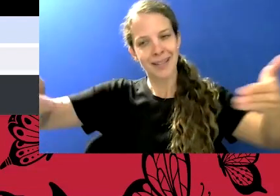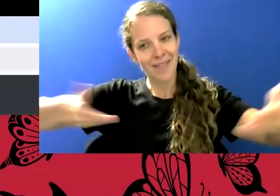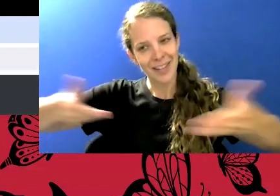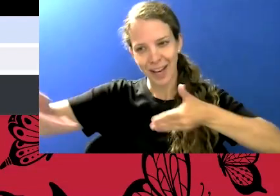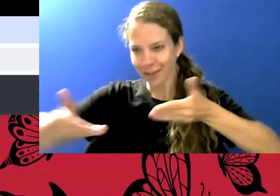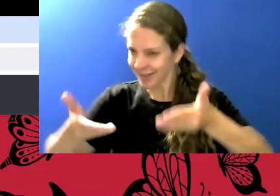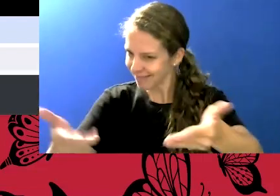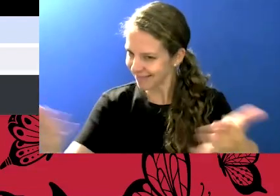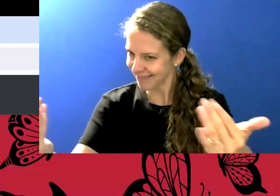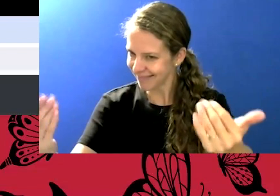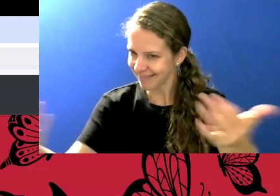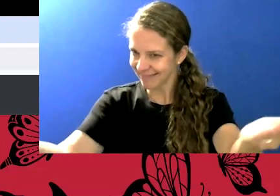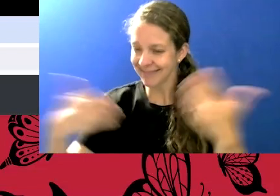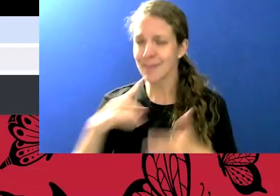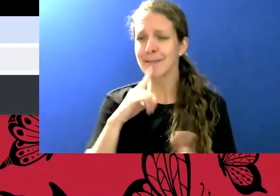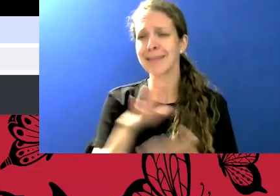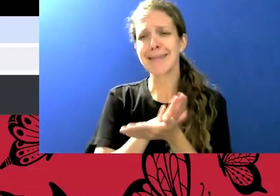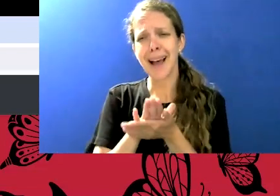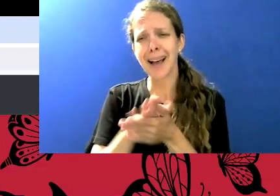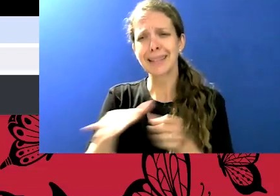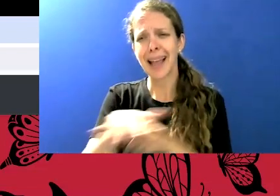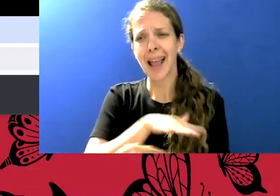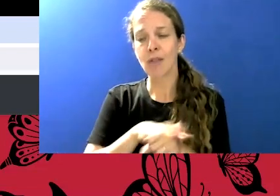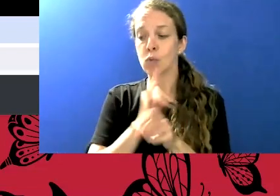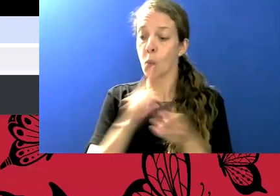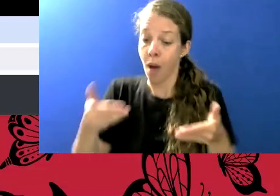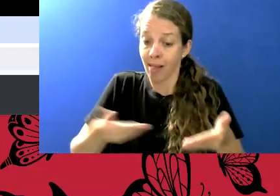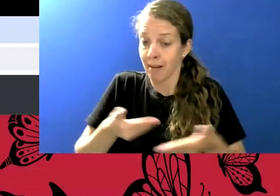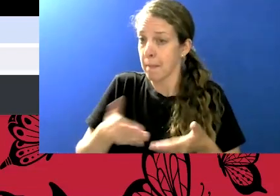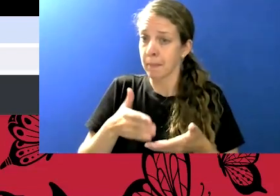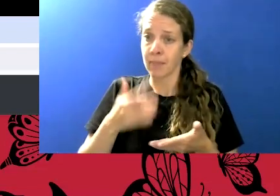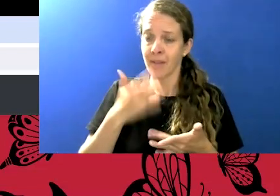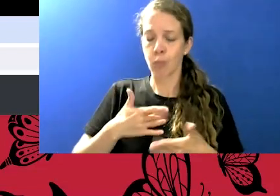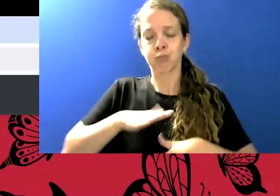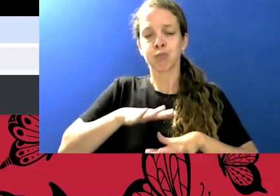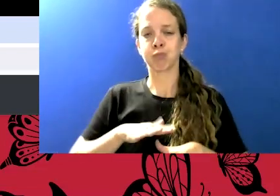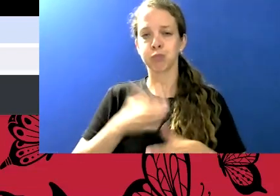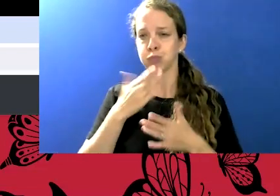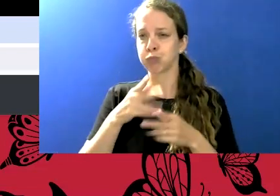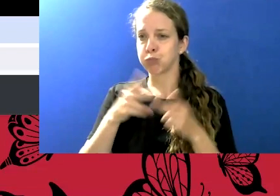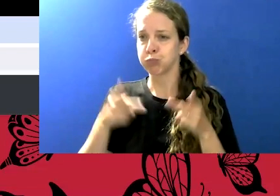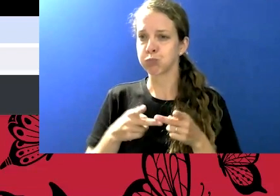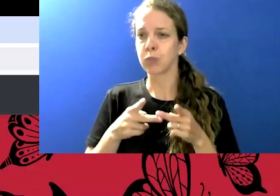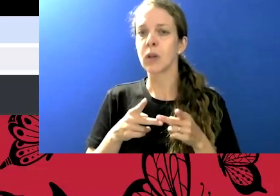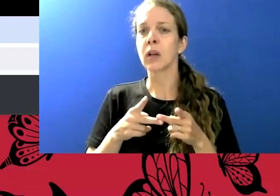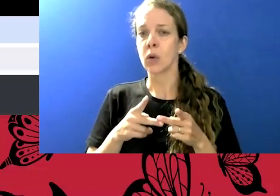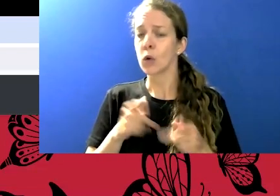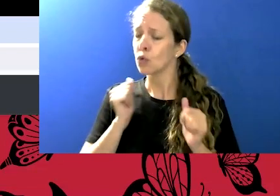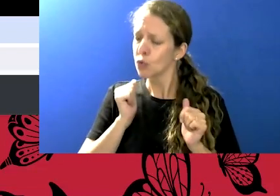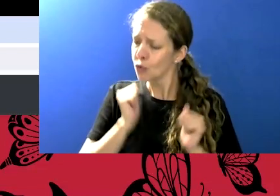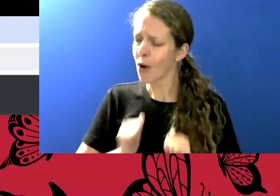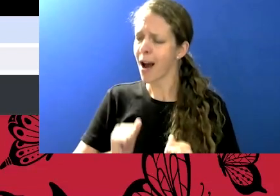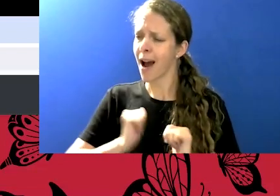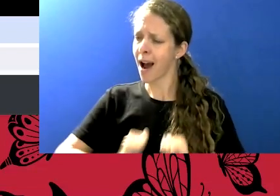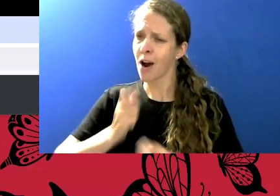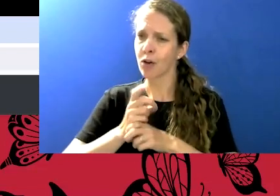you. It's a really nice space. It's a very welcoming space. And we have worked really, really hard to make it very welcoming for our students